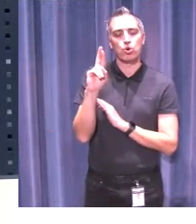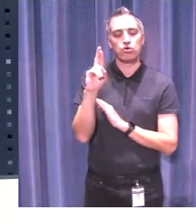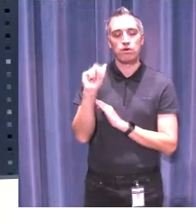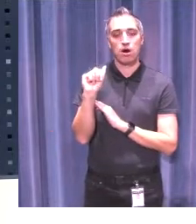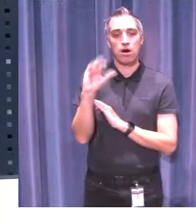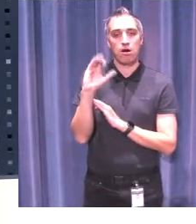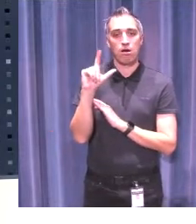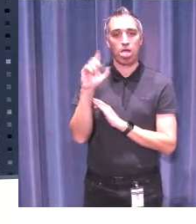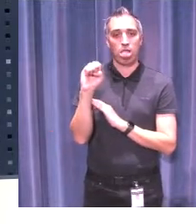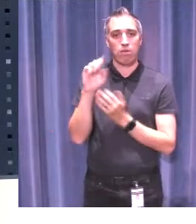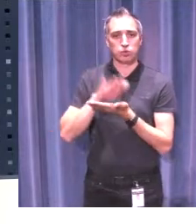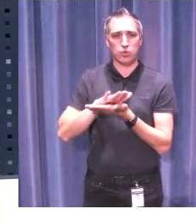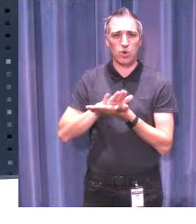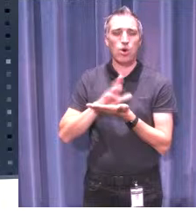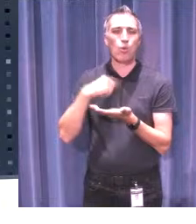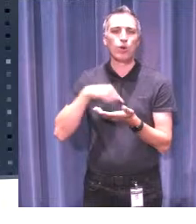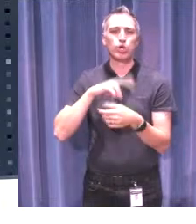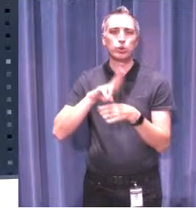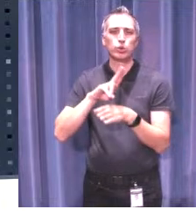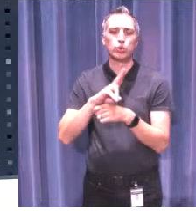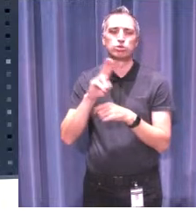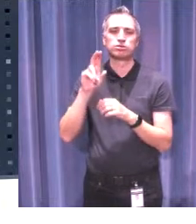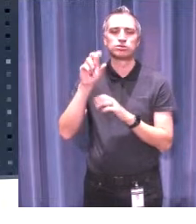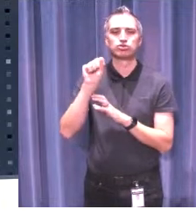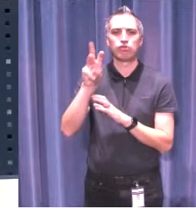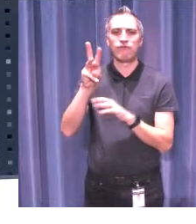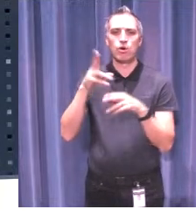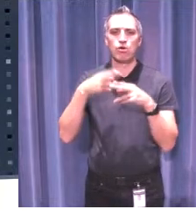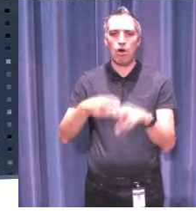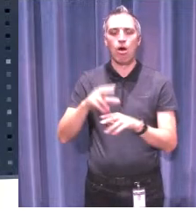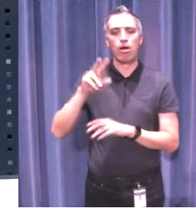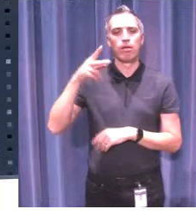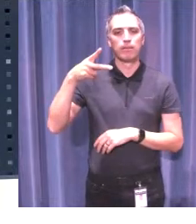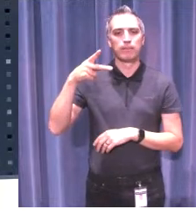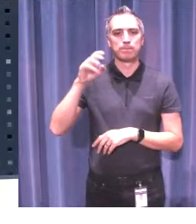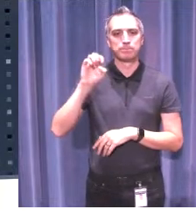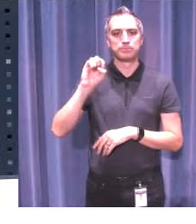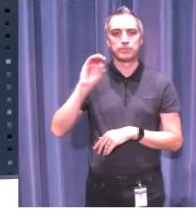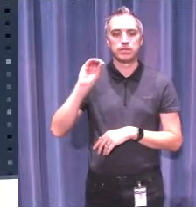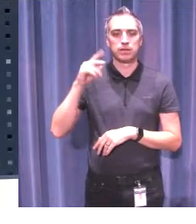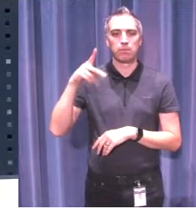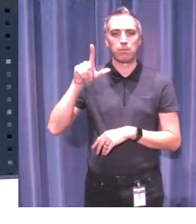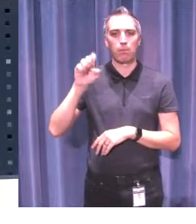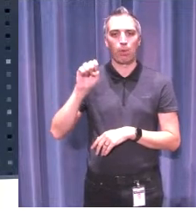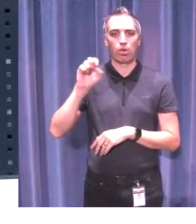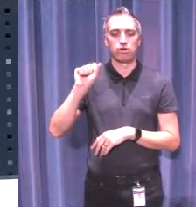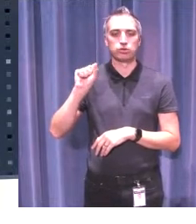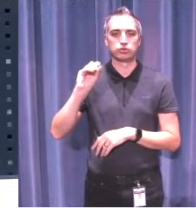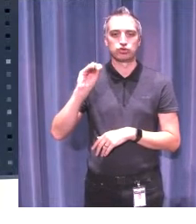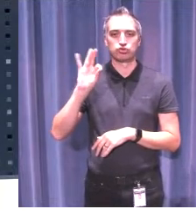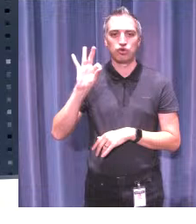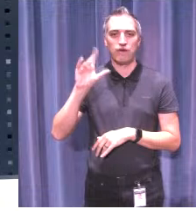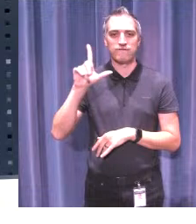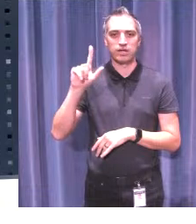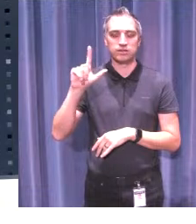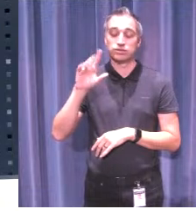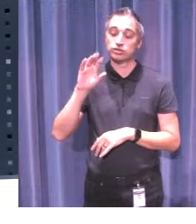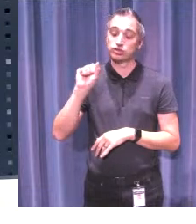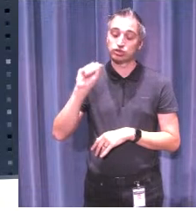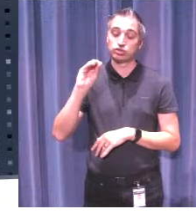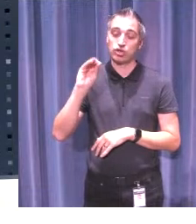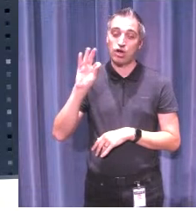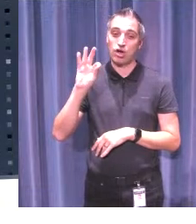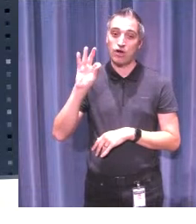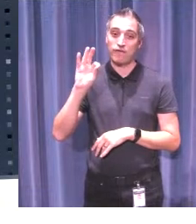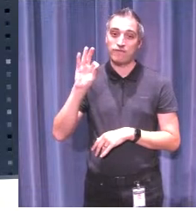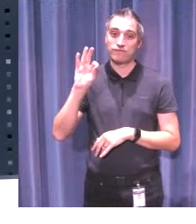PeopleSoft, and I was a part of that upgrading of PeopleSoft as well. And so that system